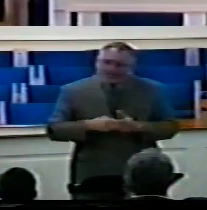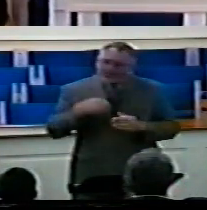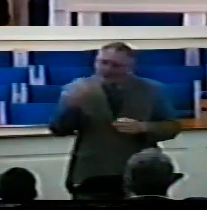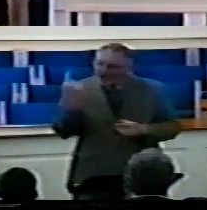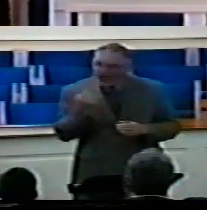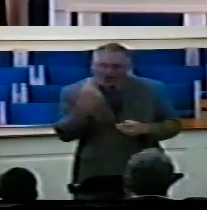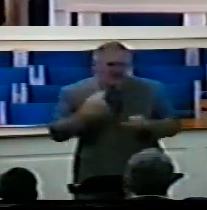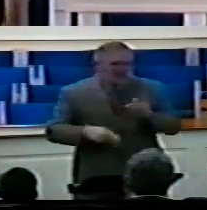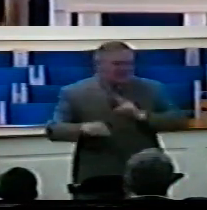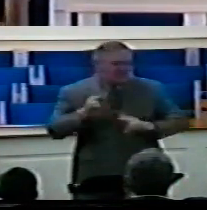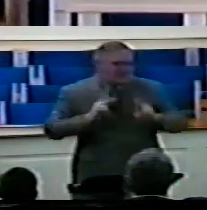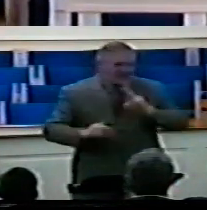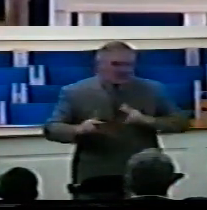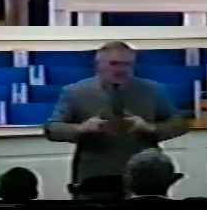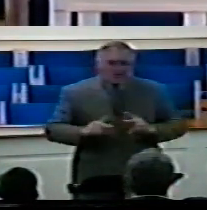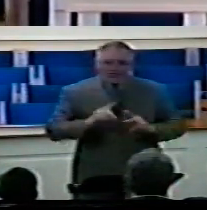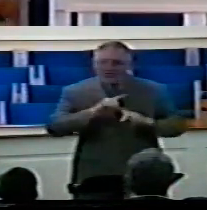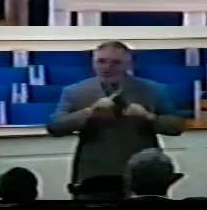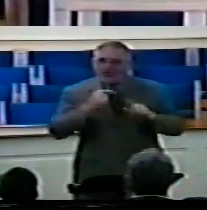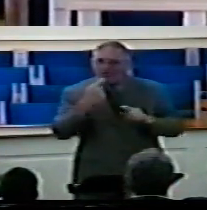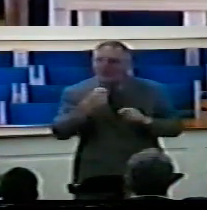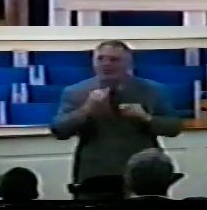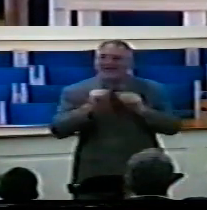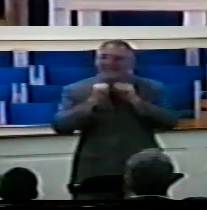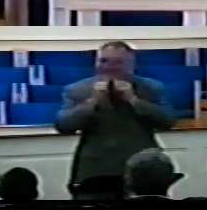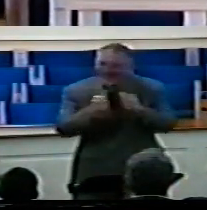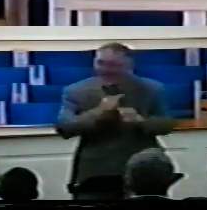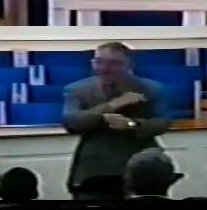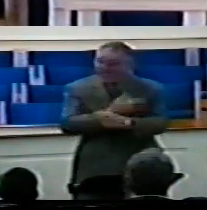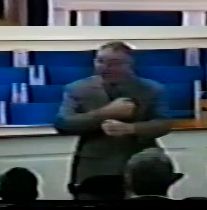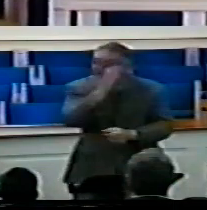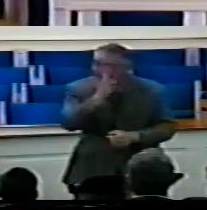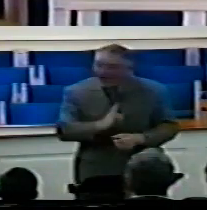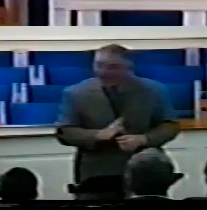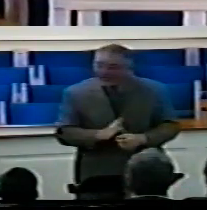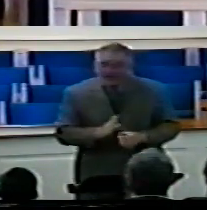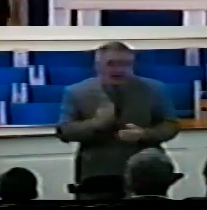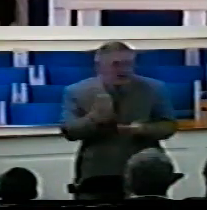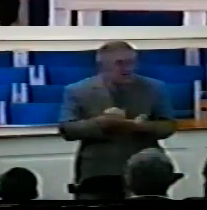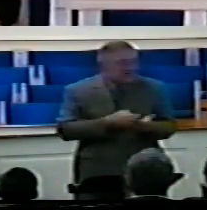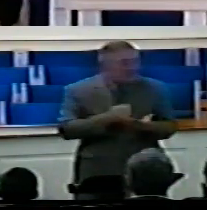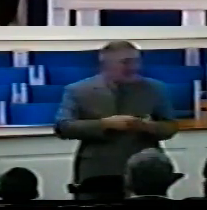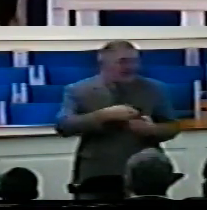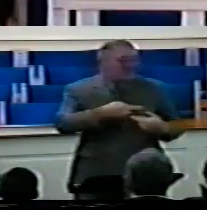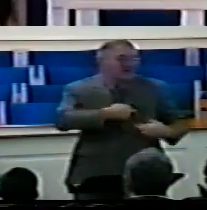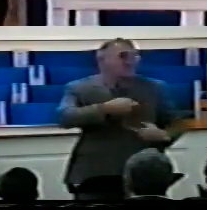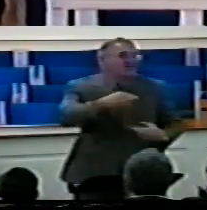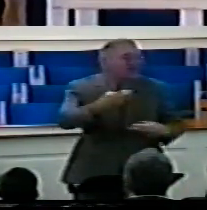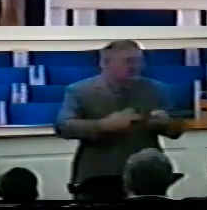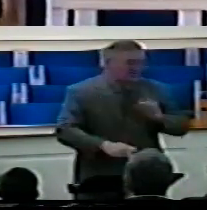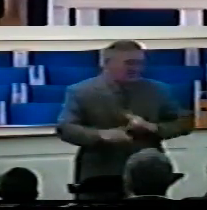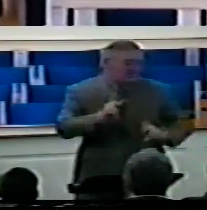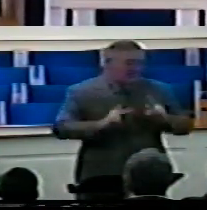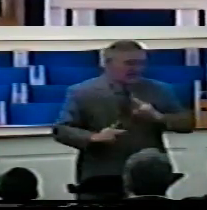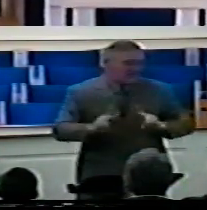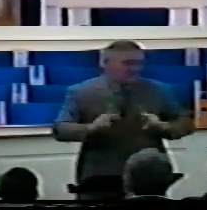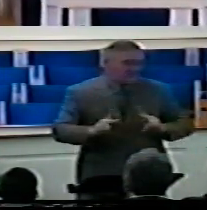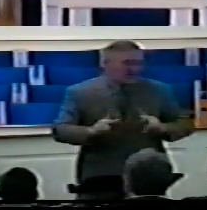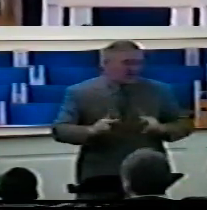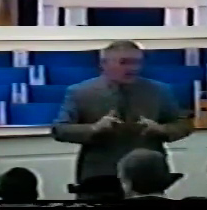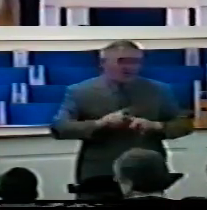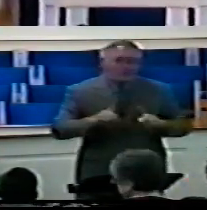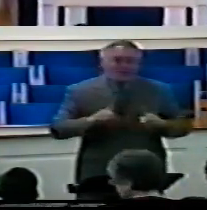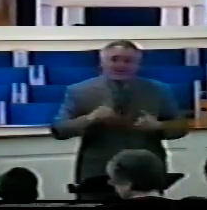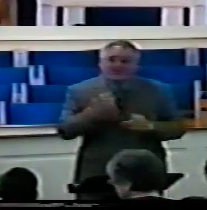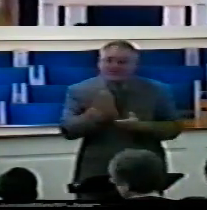the crowd that rises up against you. Normally, it's religious crowd. The world doesn't seem to matter much, but the religious crowd will always try